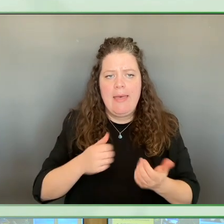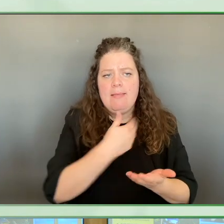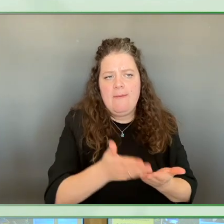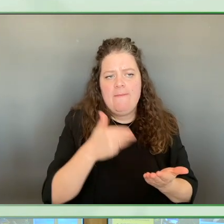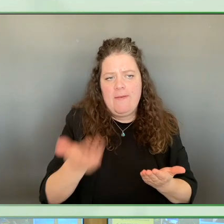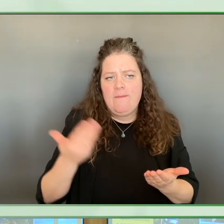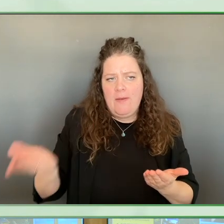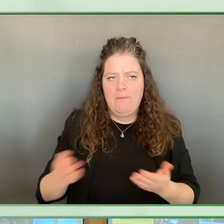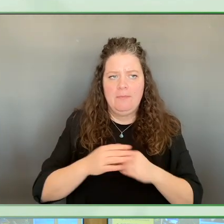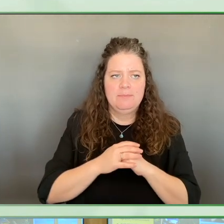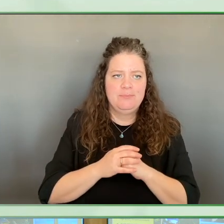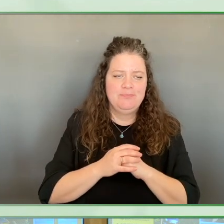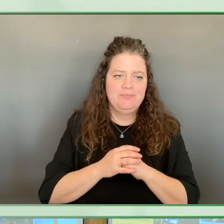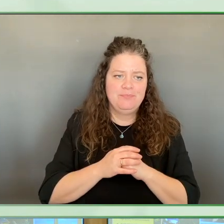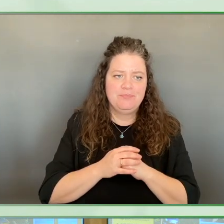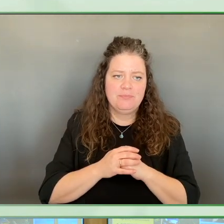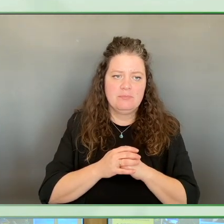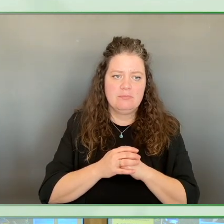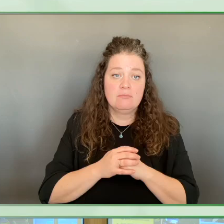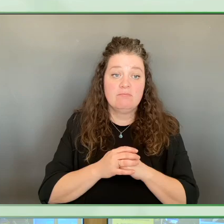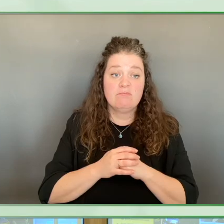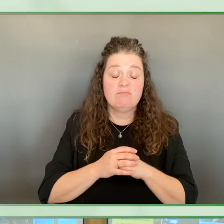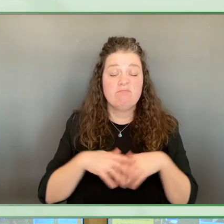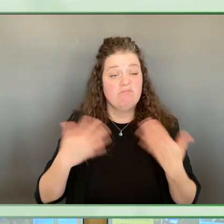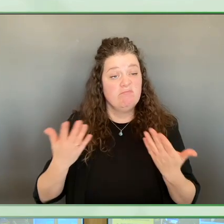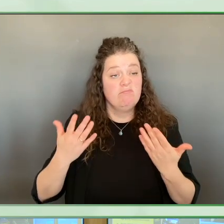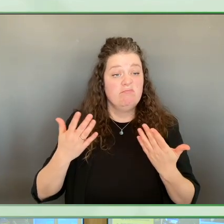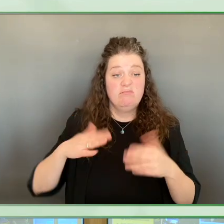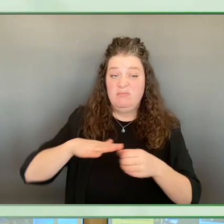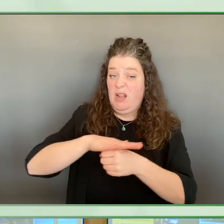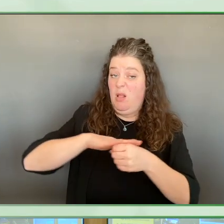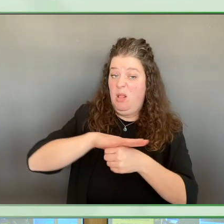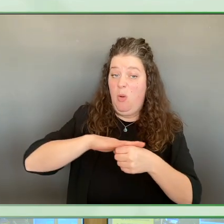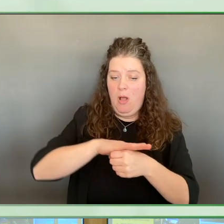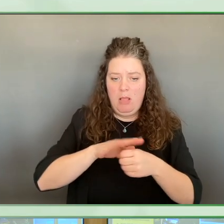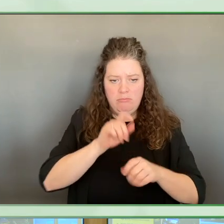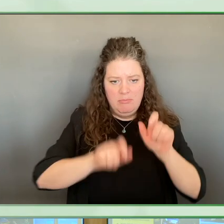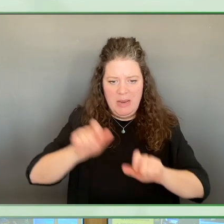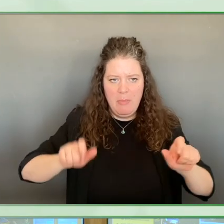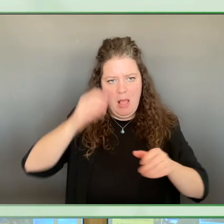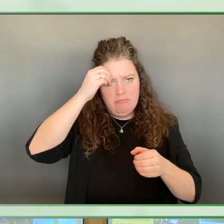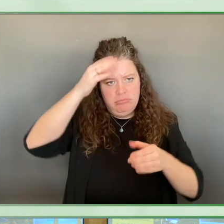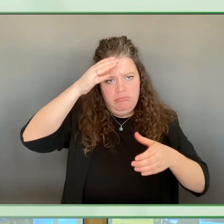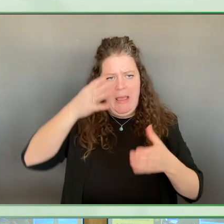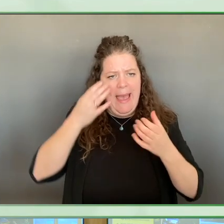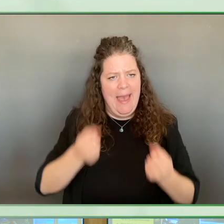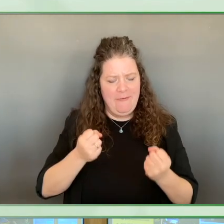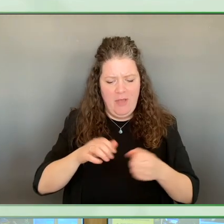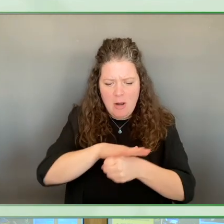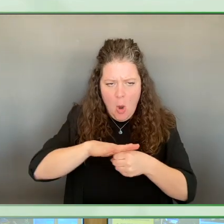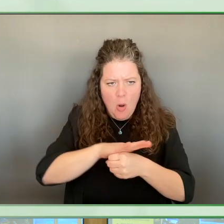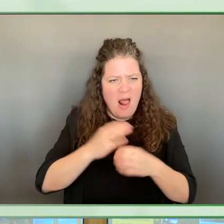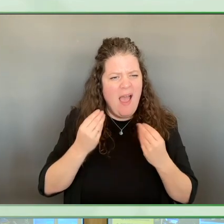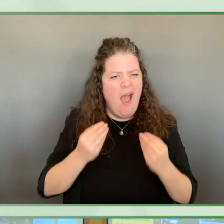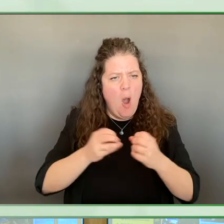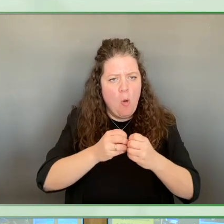These are my 2 cents when it comes to strengthening local innovation and production. How do we scale from where we are now? I believe that it is necessary, number